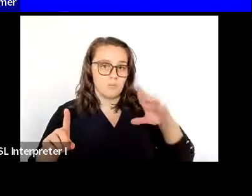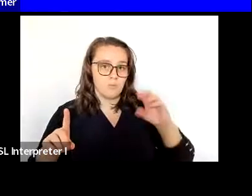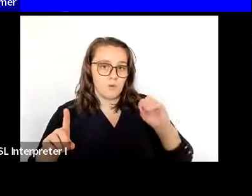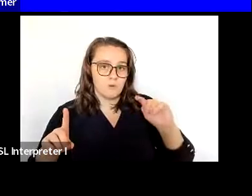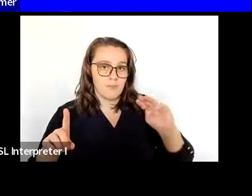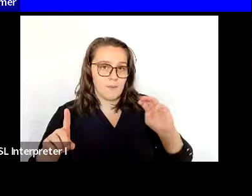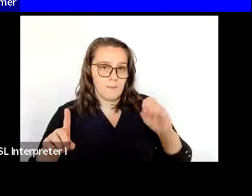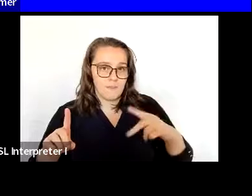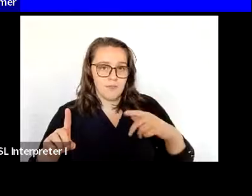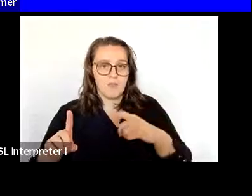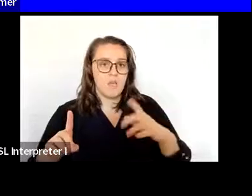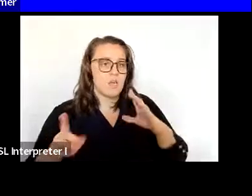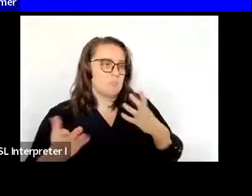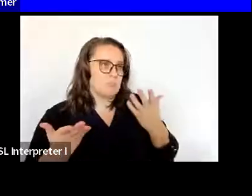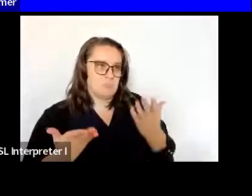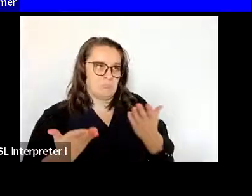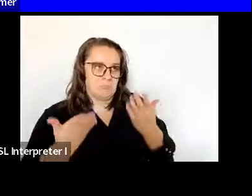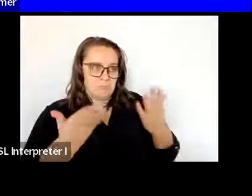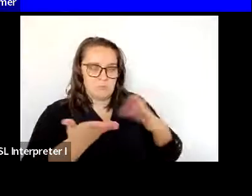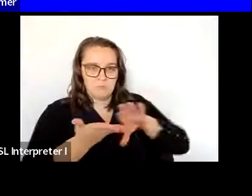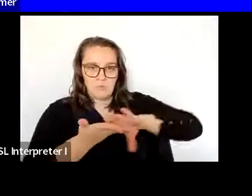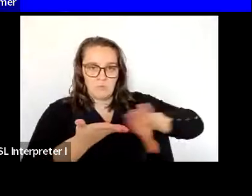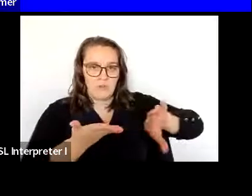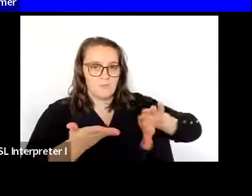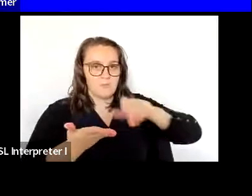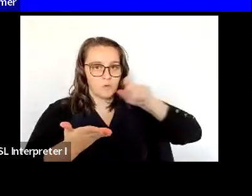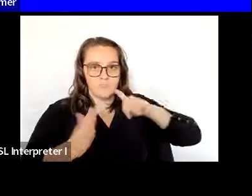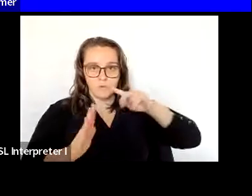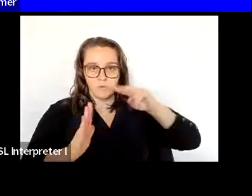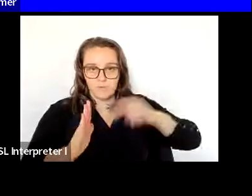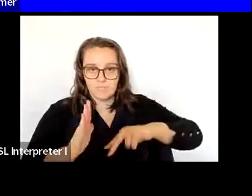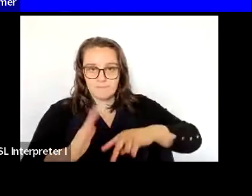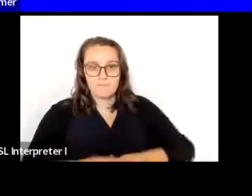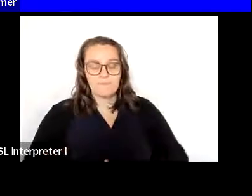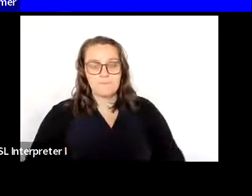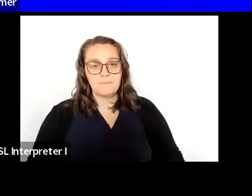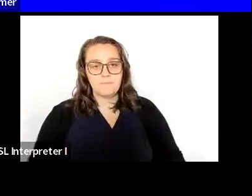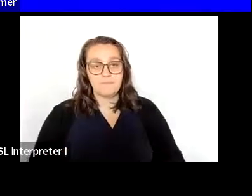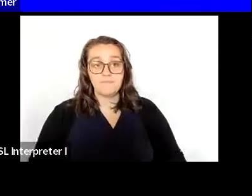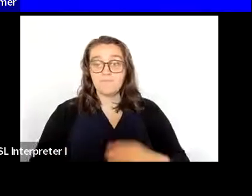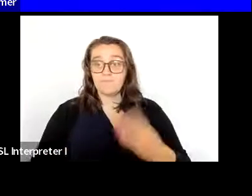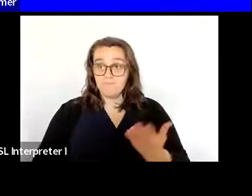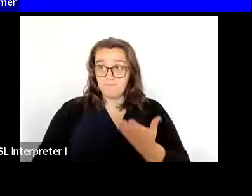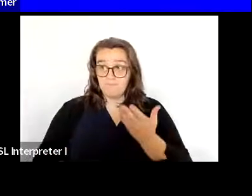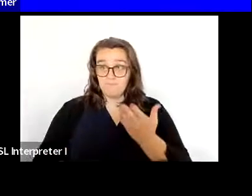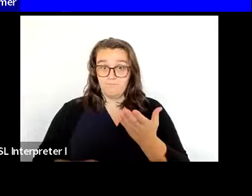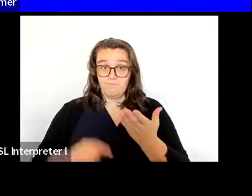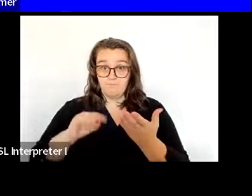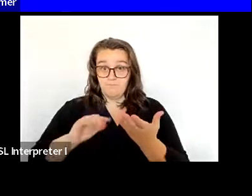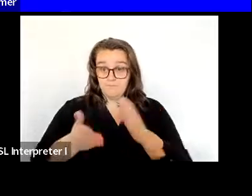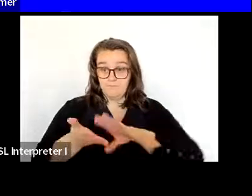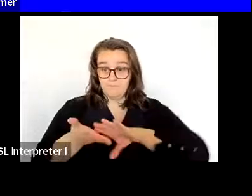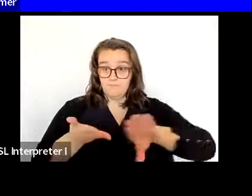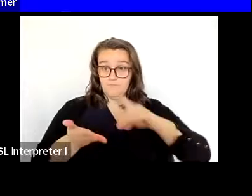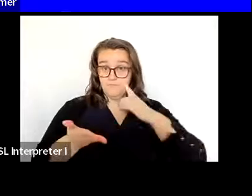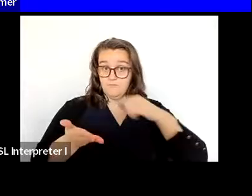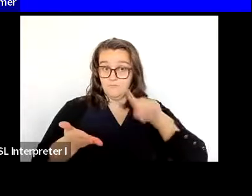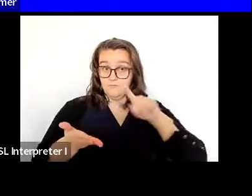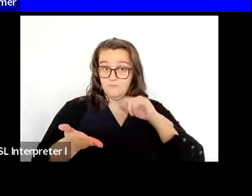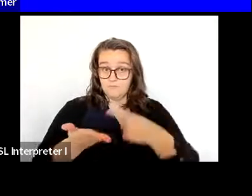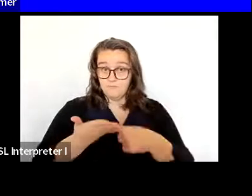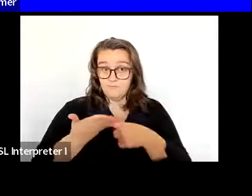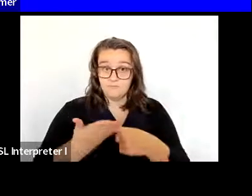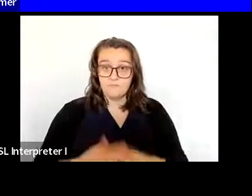move to waive the reading of the Secretary's log of introductions and referrals. It's been a motion to waive the reading of the log. Is there discussion?